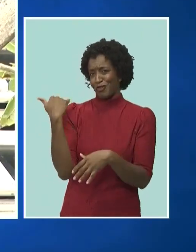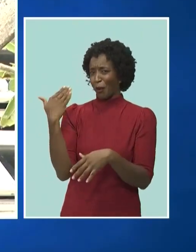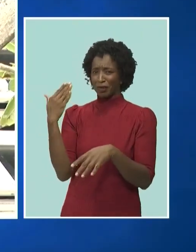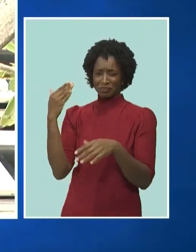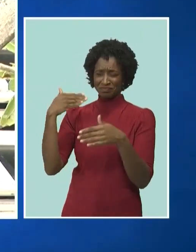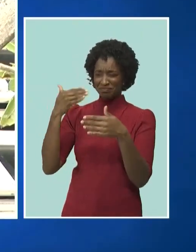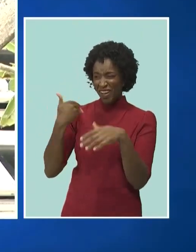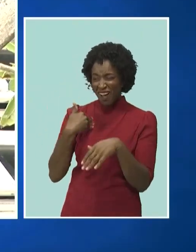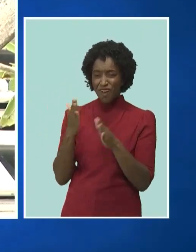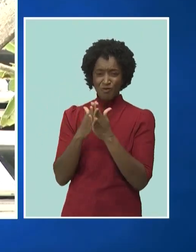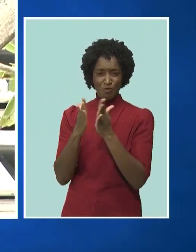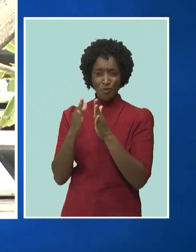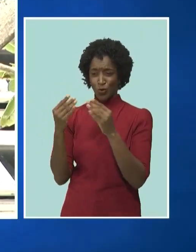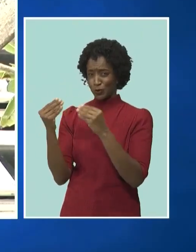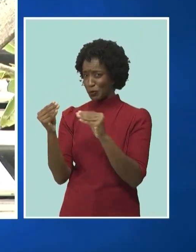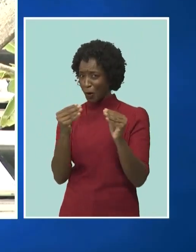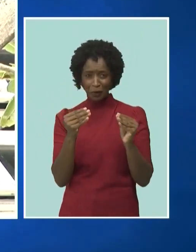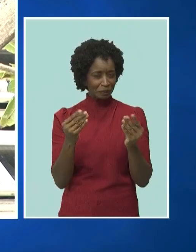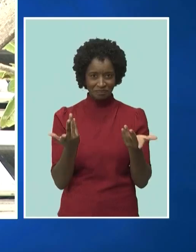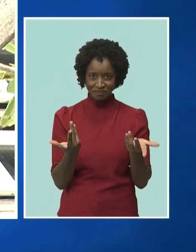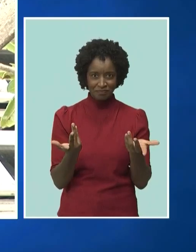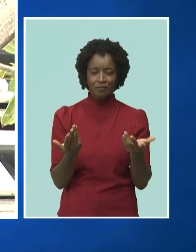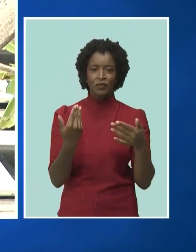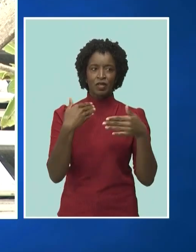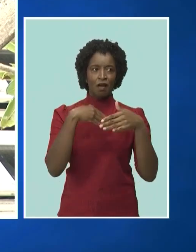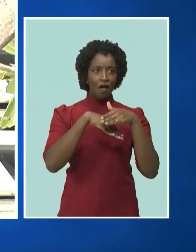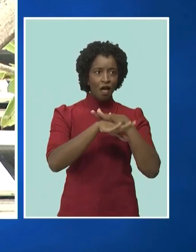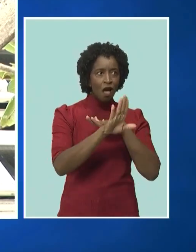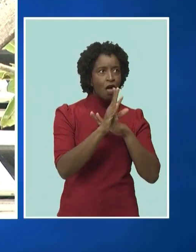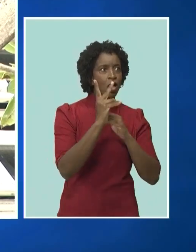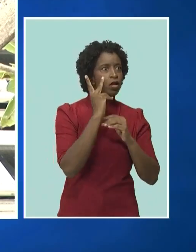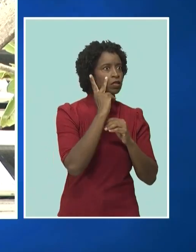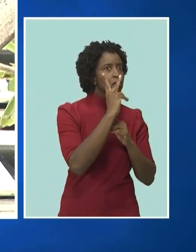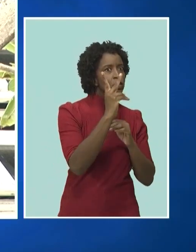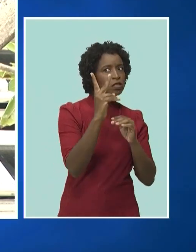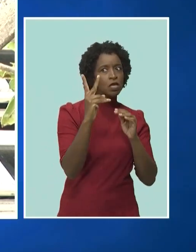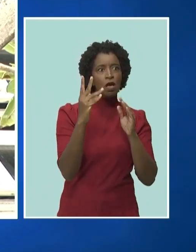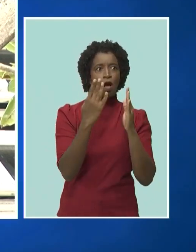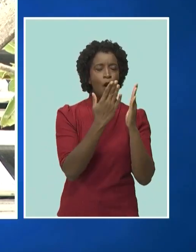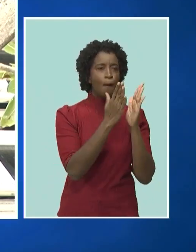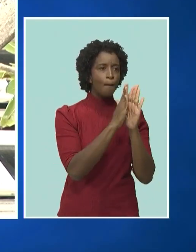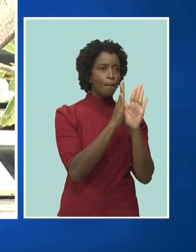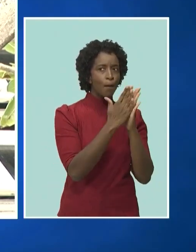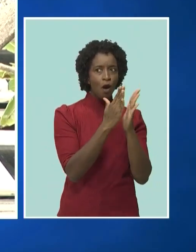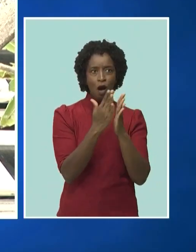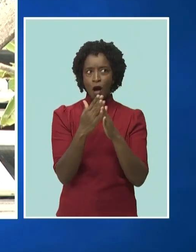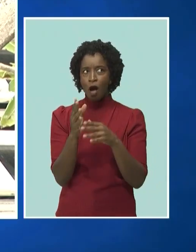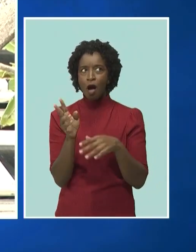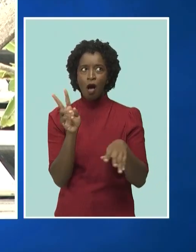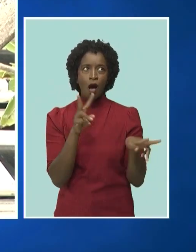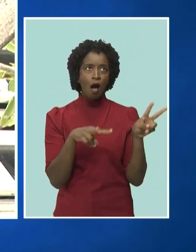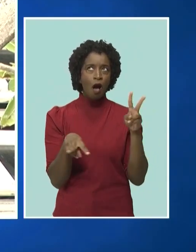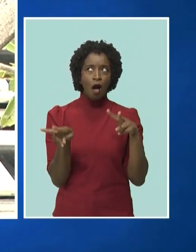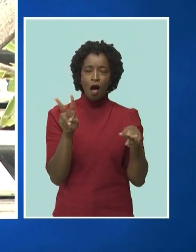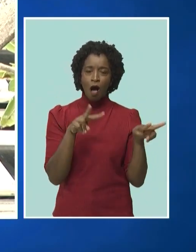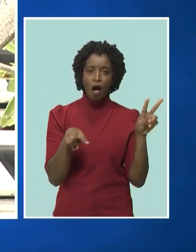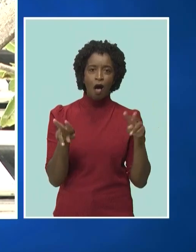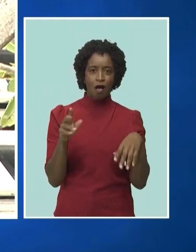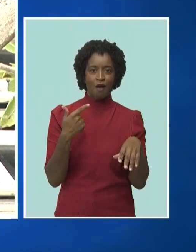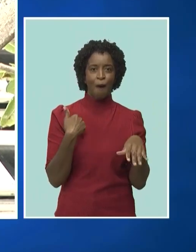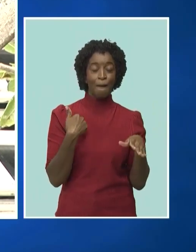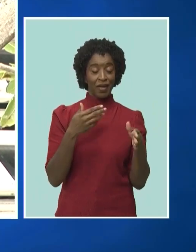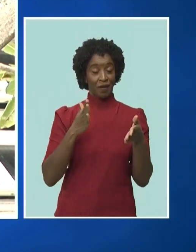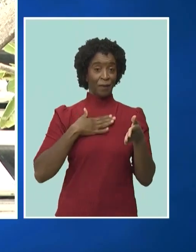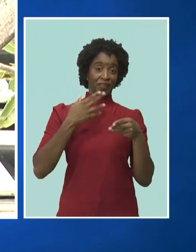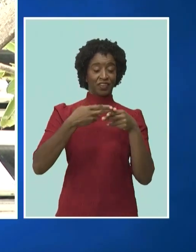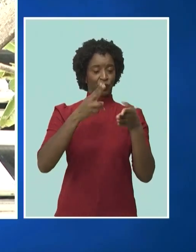building and you see all these books, I get excited. I'm really interested in signing up. My grandmother did all that.